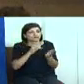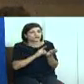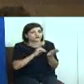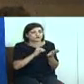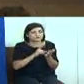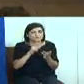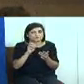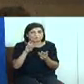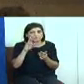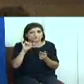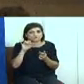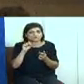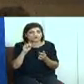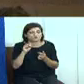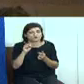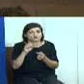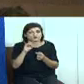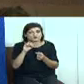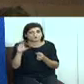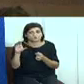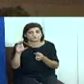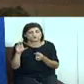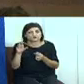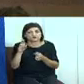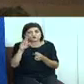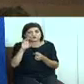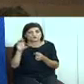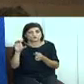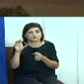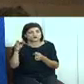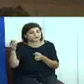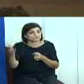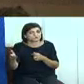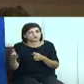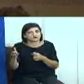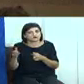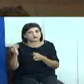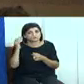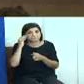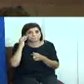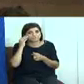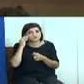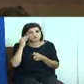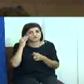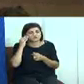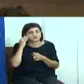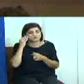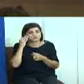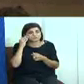Lewis, MCC UC in the Valley, their presence acknowledges your presence.